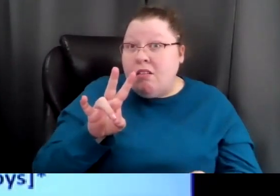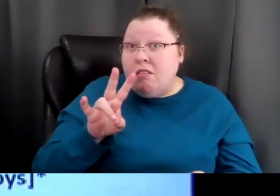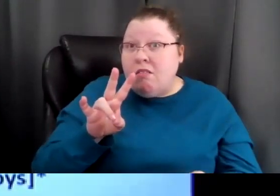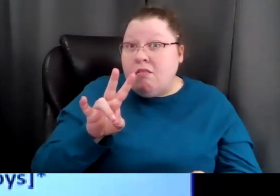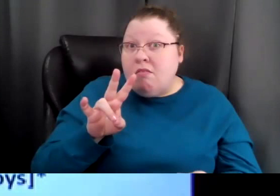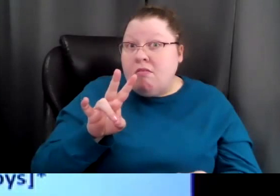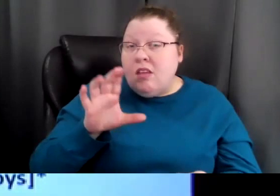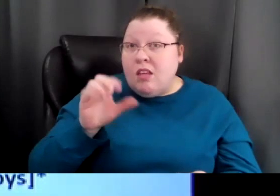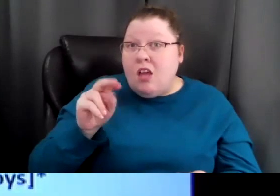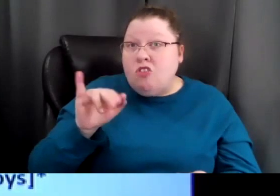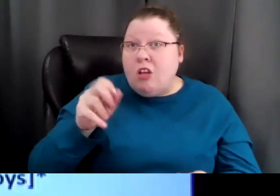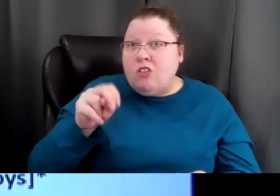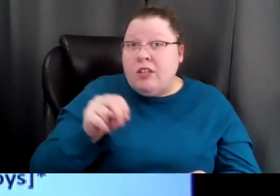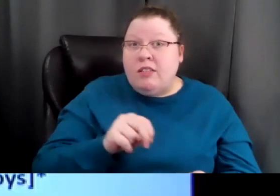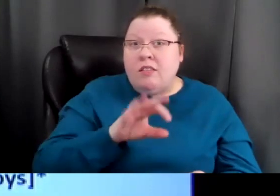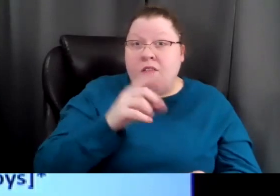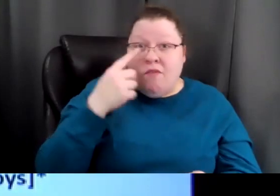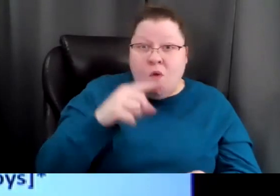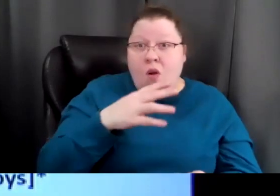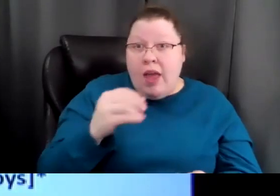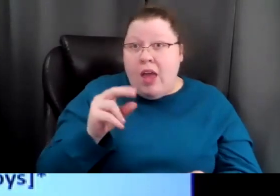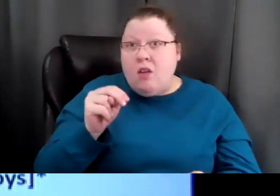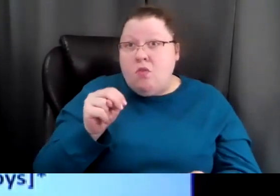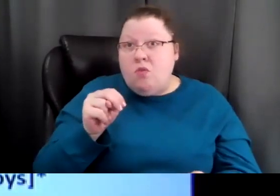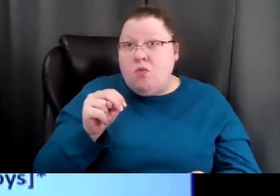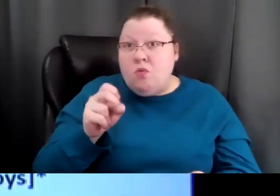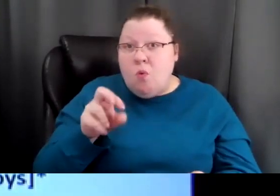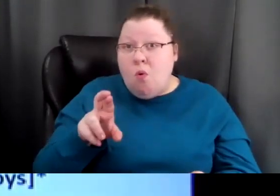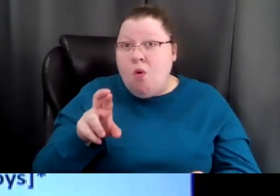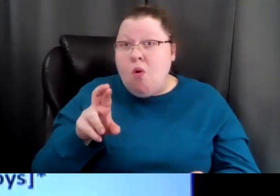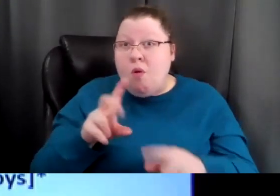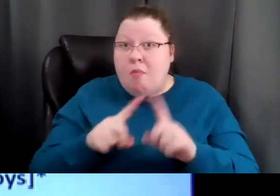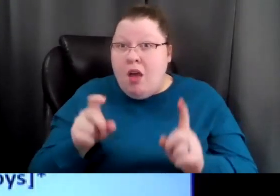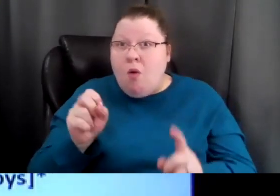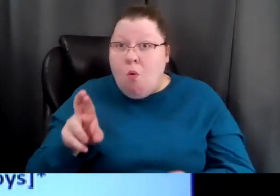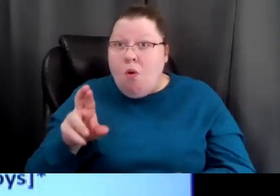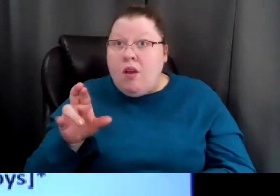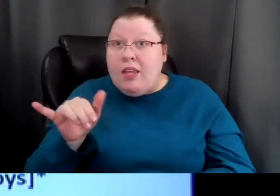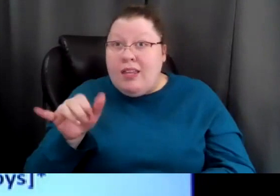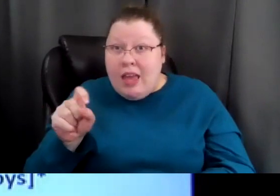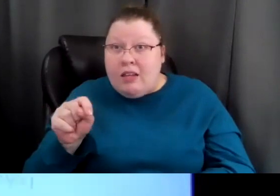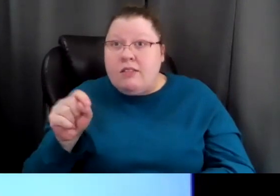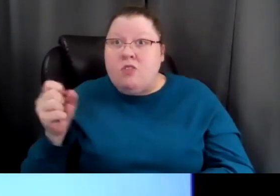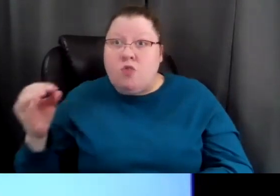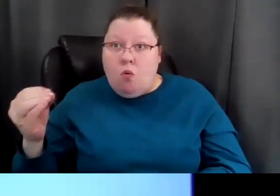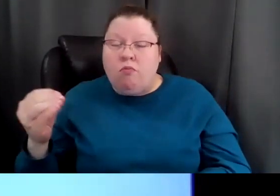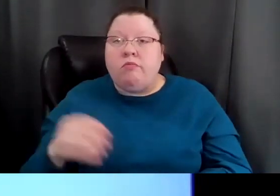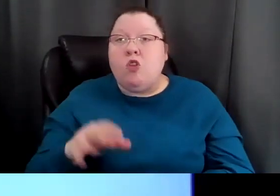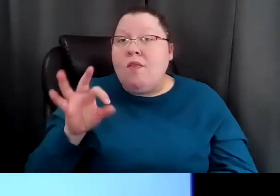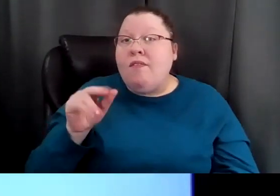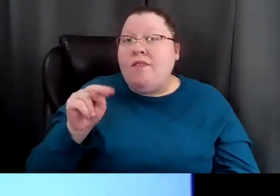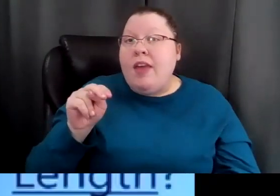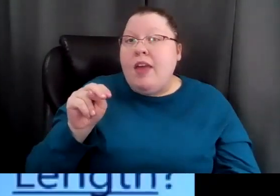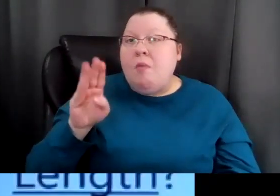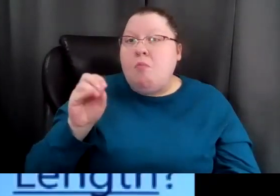this little mnemonic fanboys, that will help you remember those. All right. Now, I